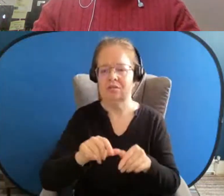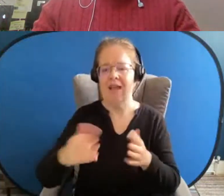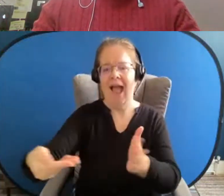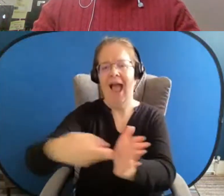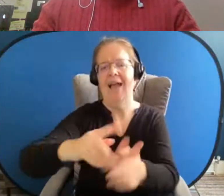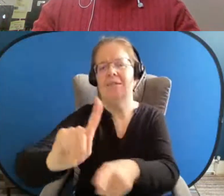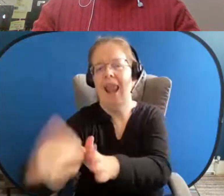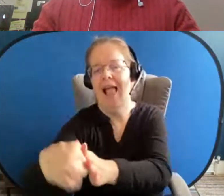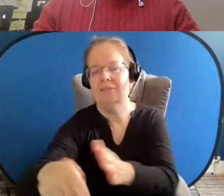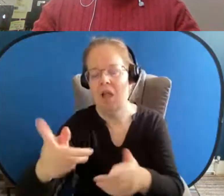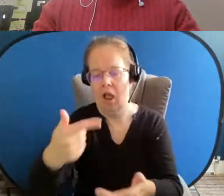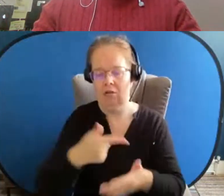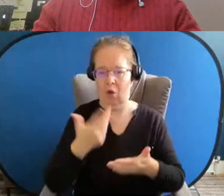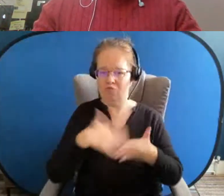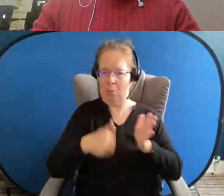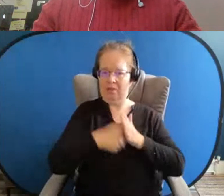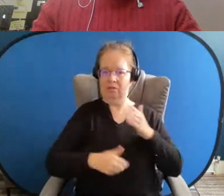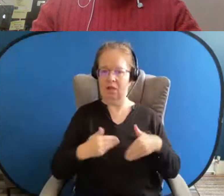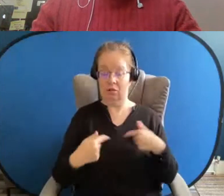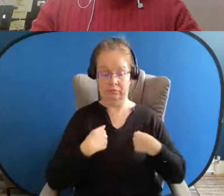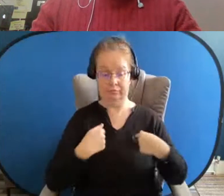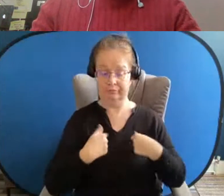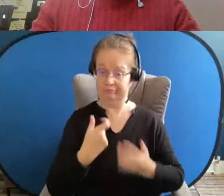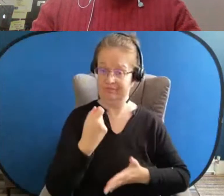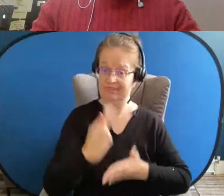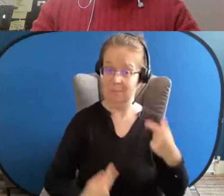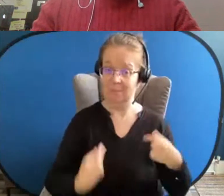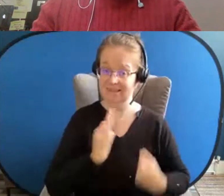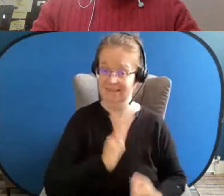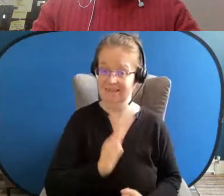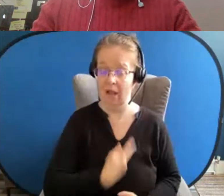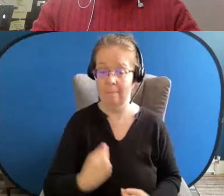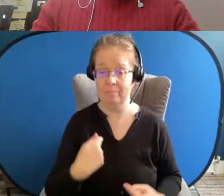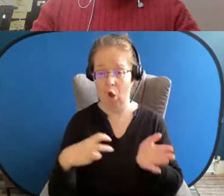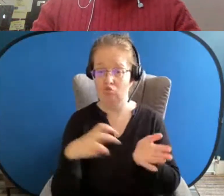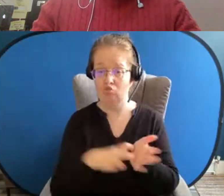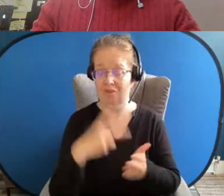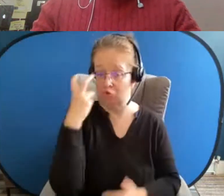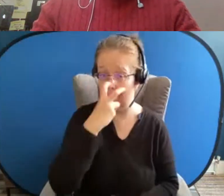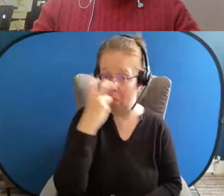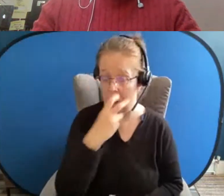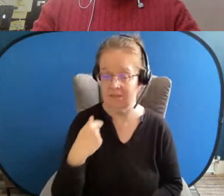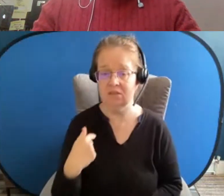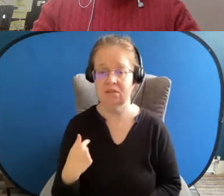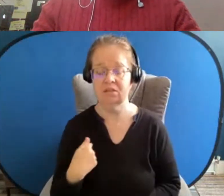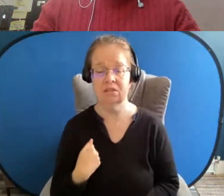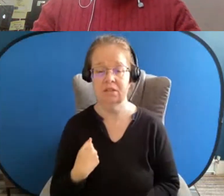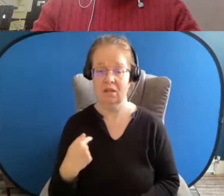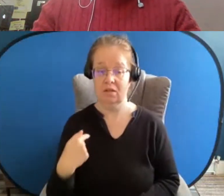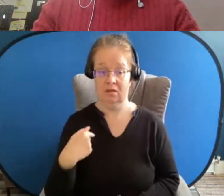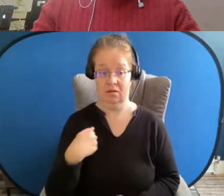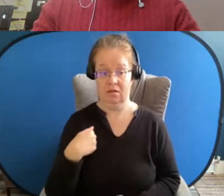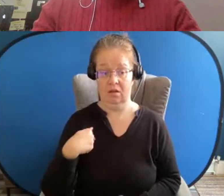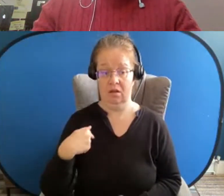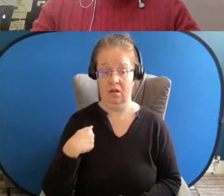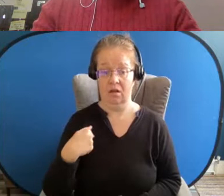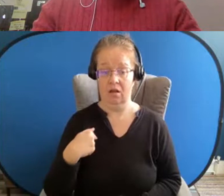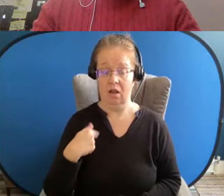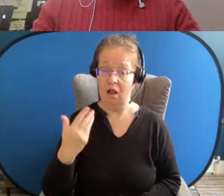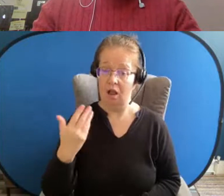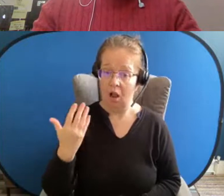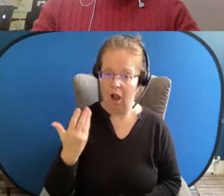have a disability myself. I'm registered as blind, and so I've been